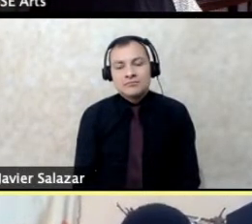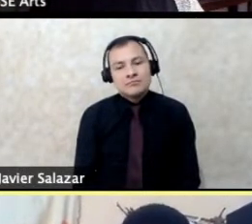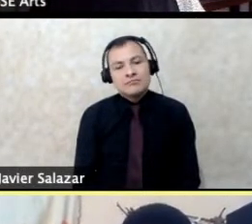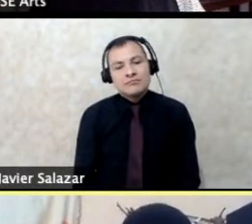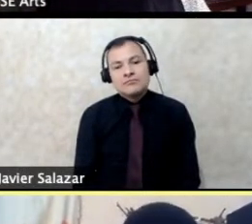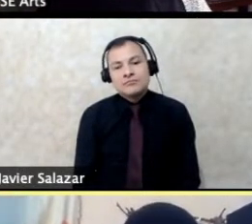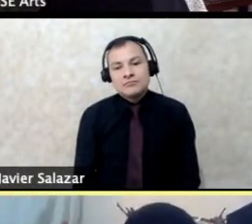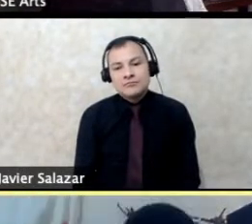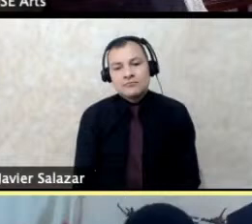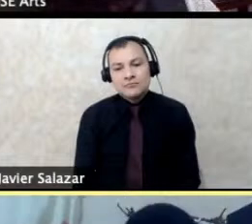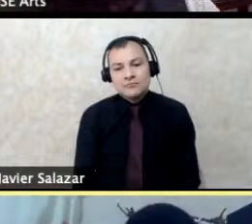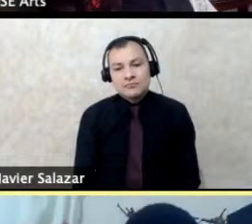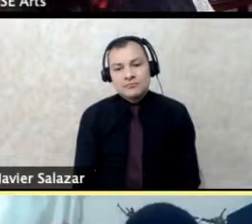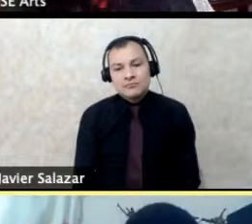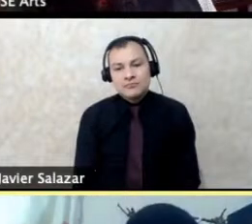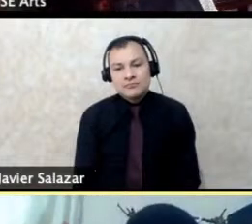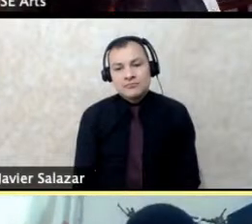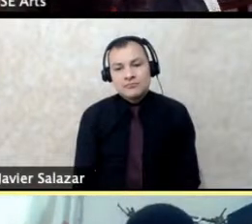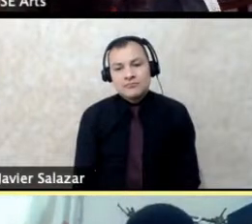1997.